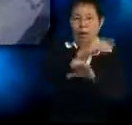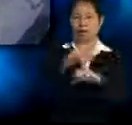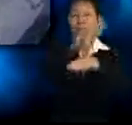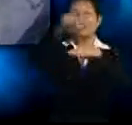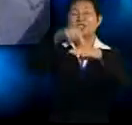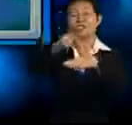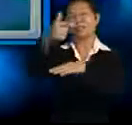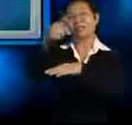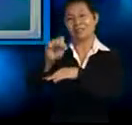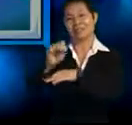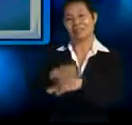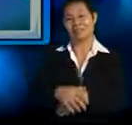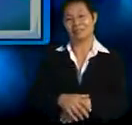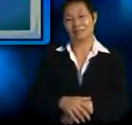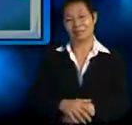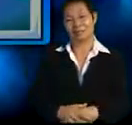natural gas.